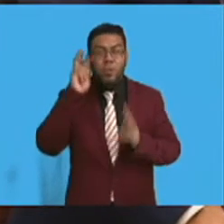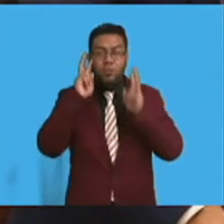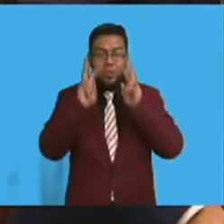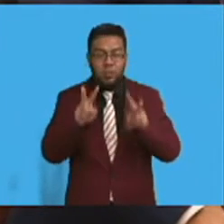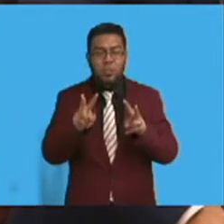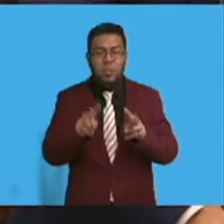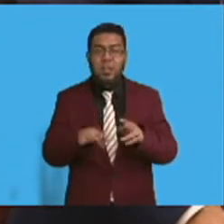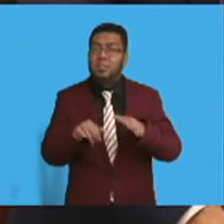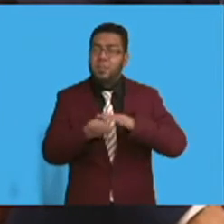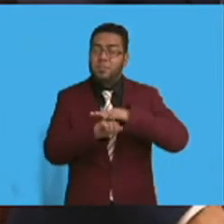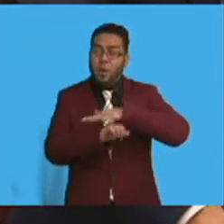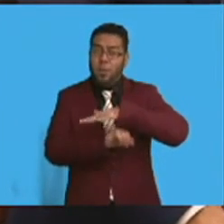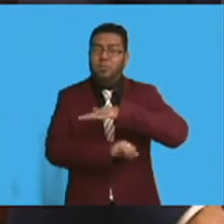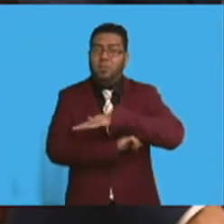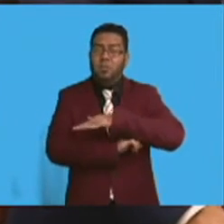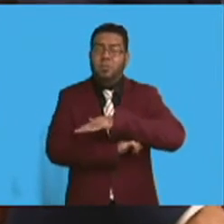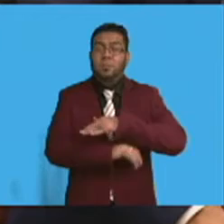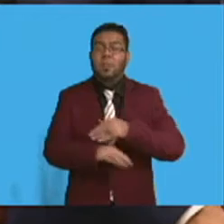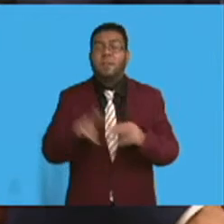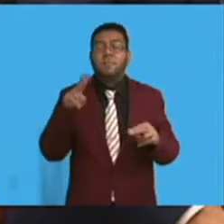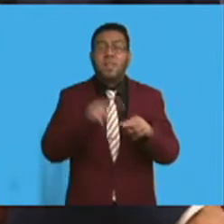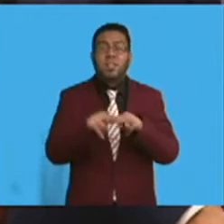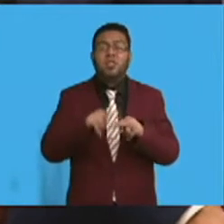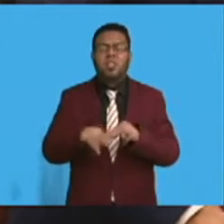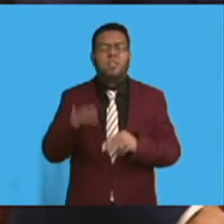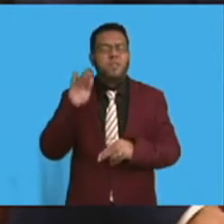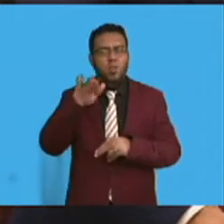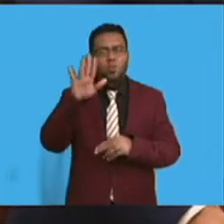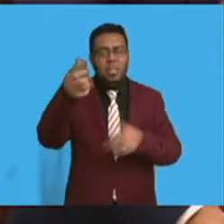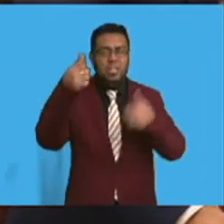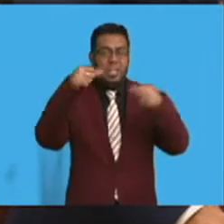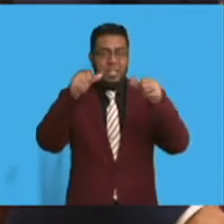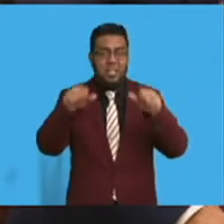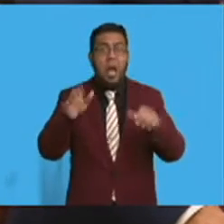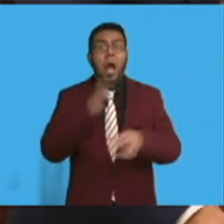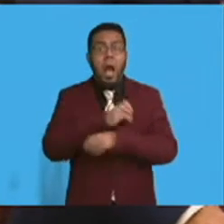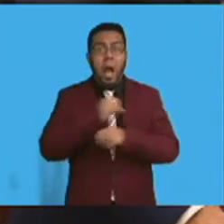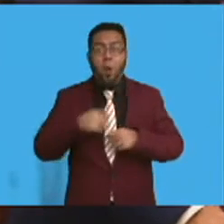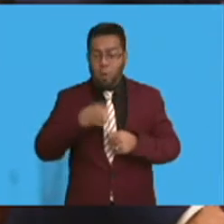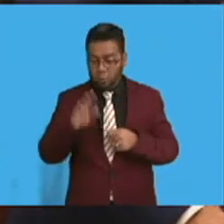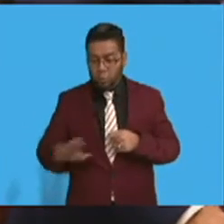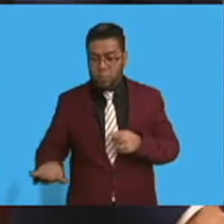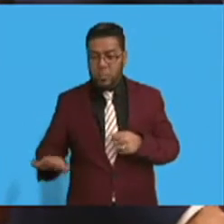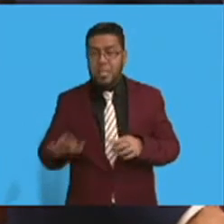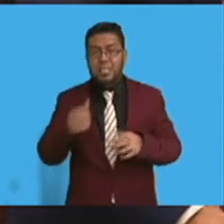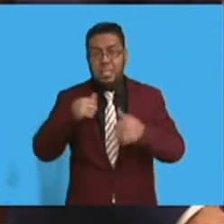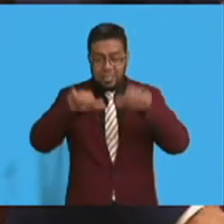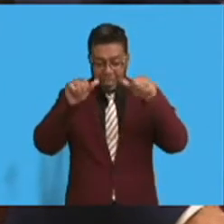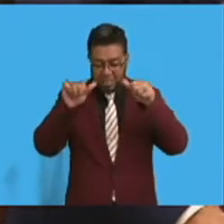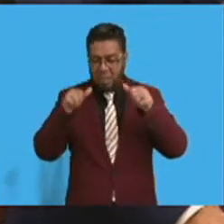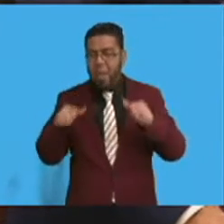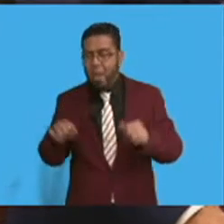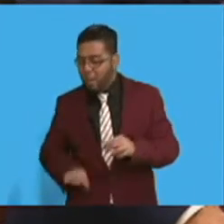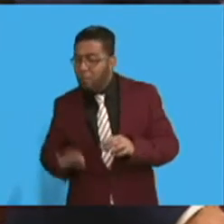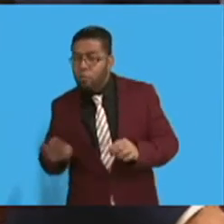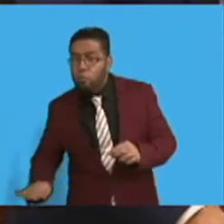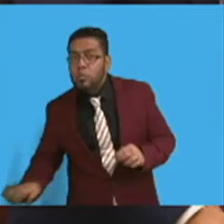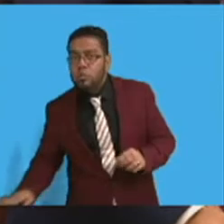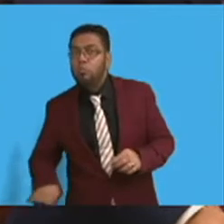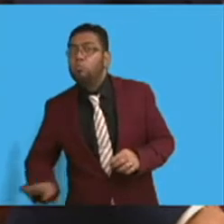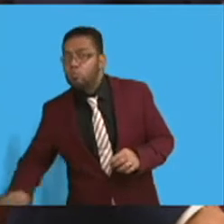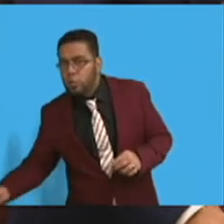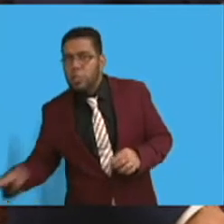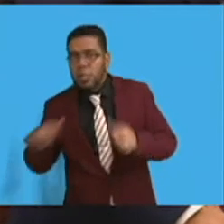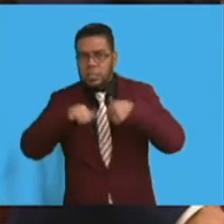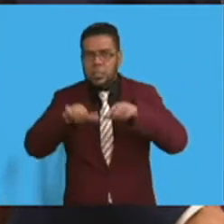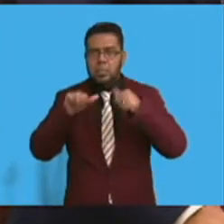stable foundation it will establish for Fiji's future success, our children's success, and their children's success after them. This is a